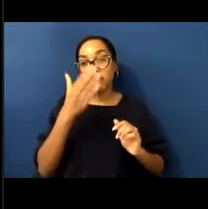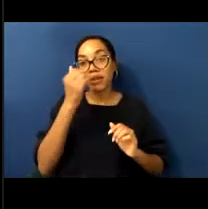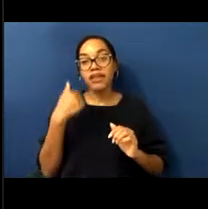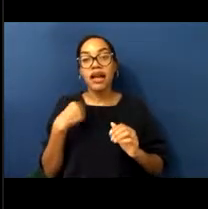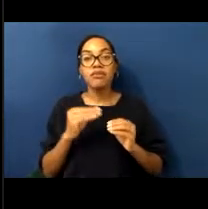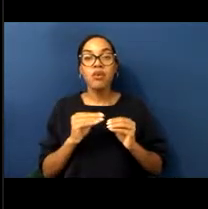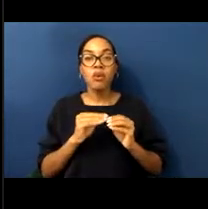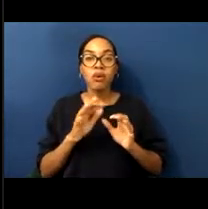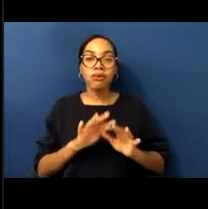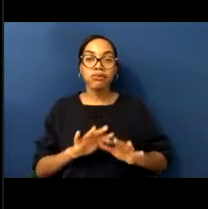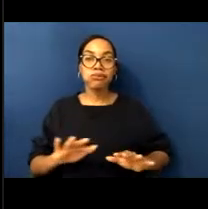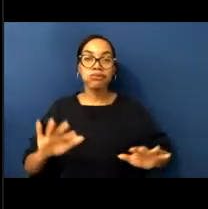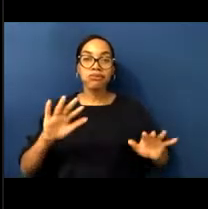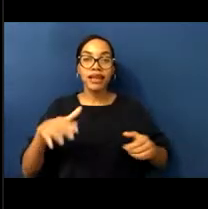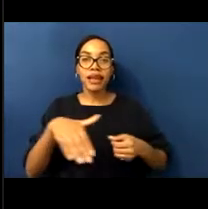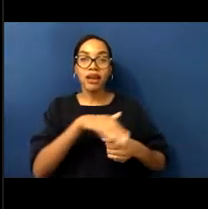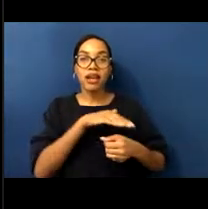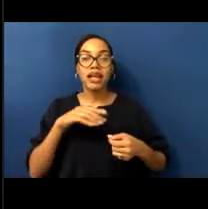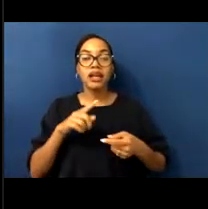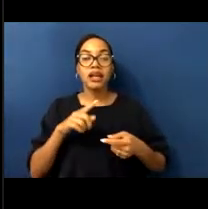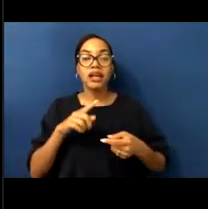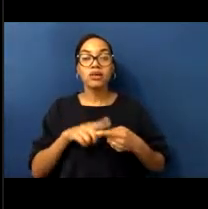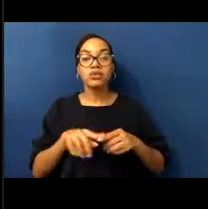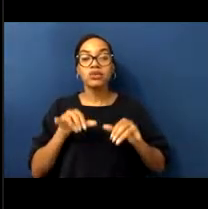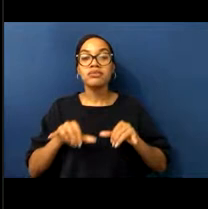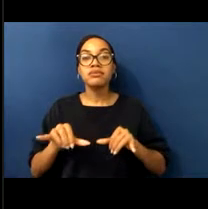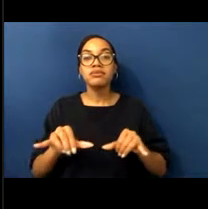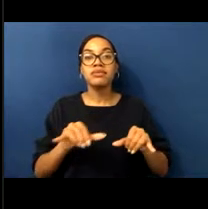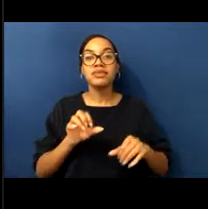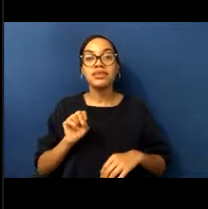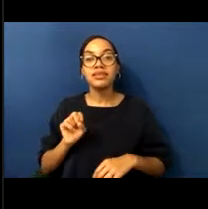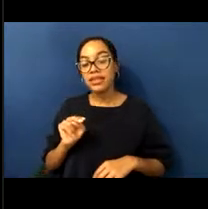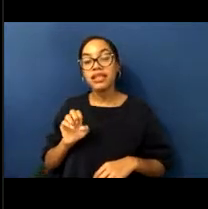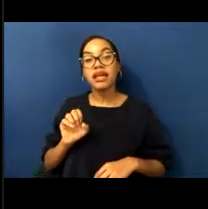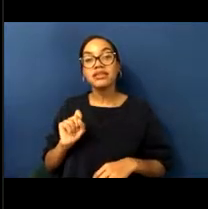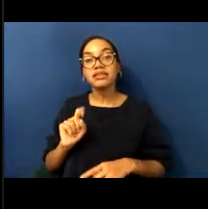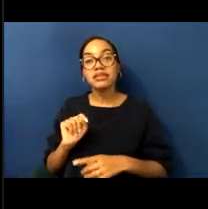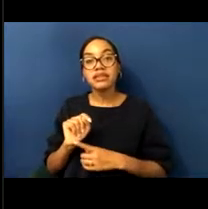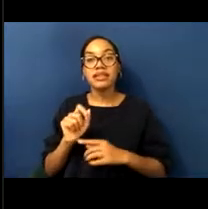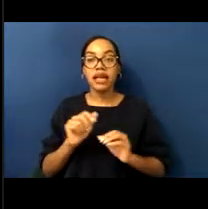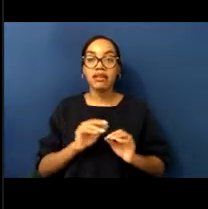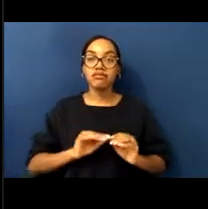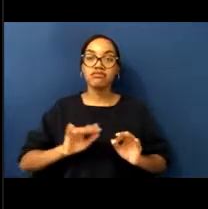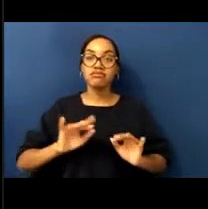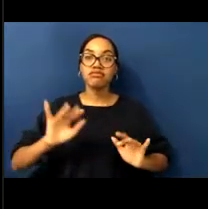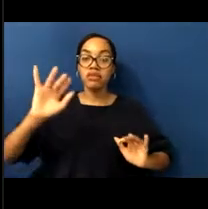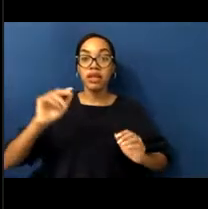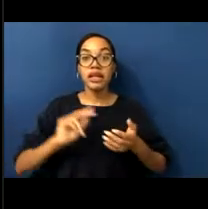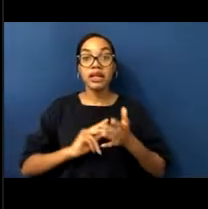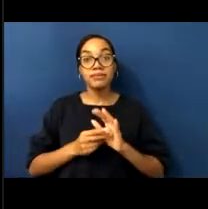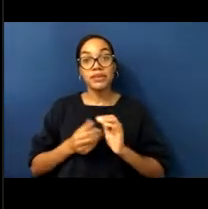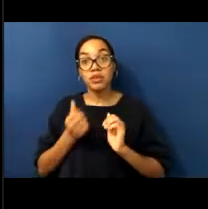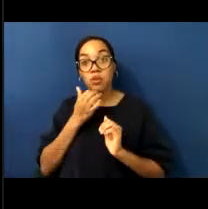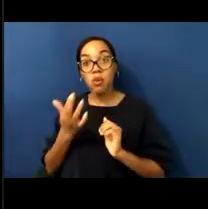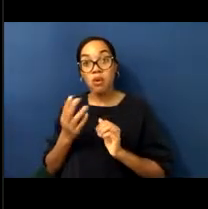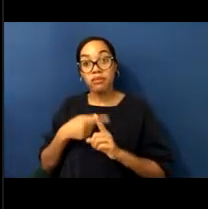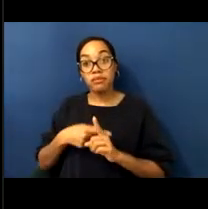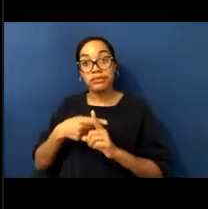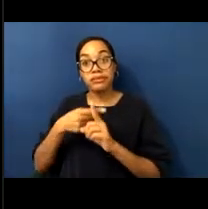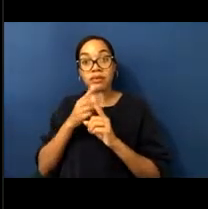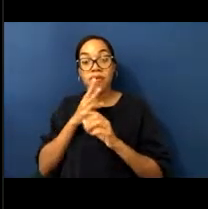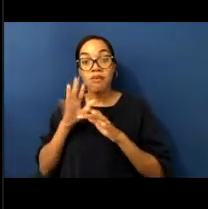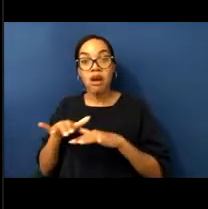environments, and they may be able to expand their nesting grounds further north, may be able to deal with the warming a little better than leatherback turtles.